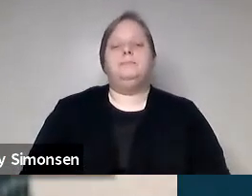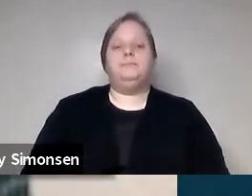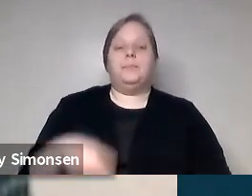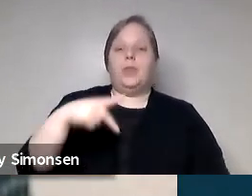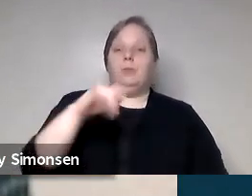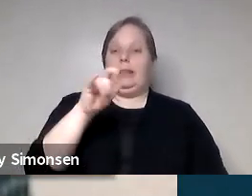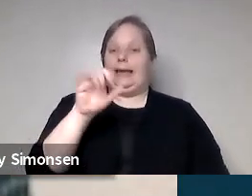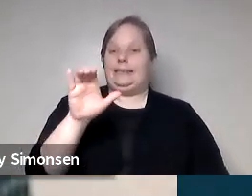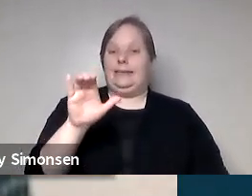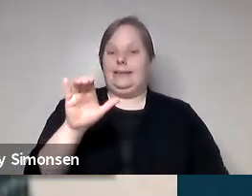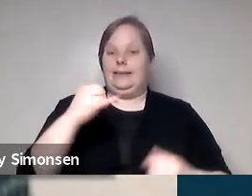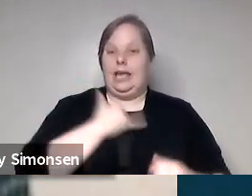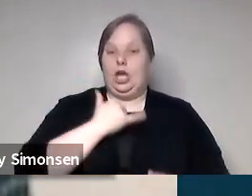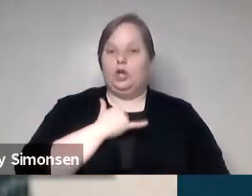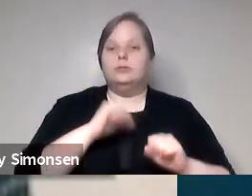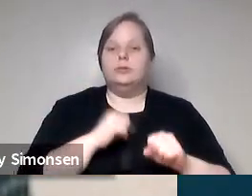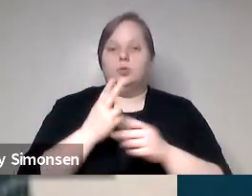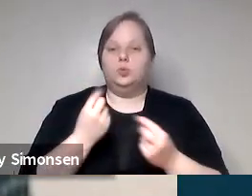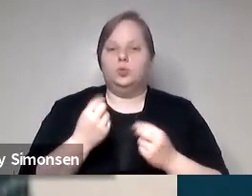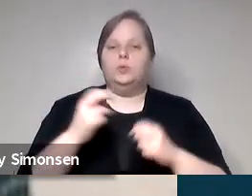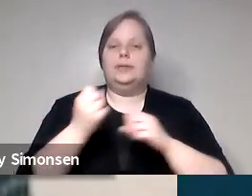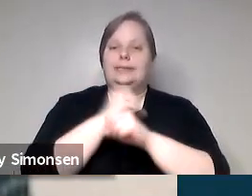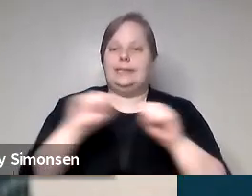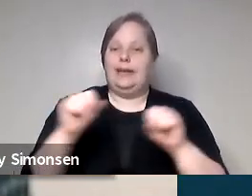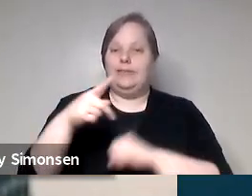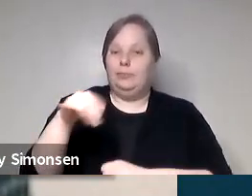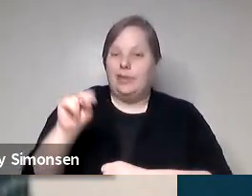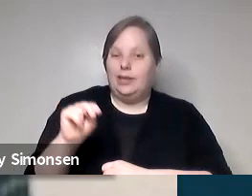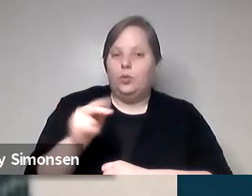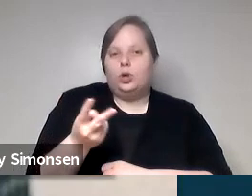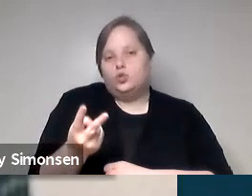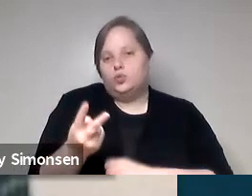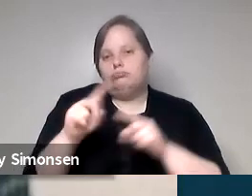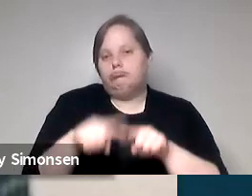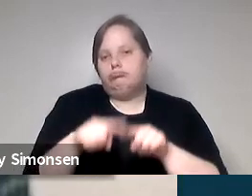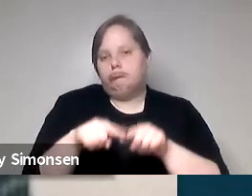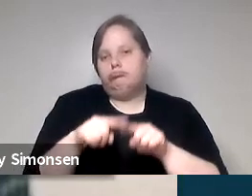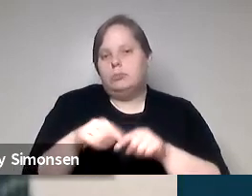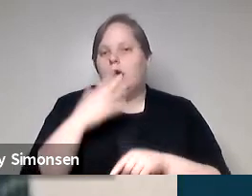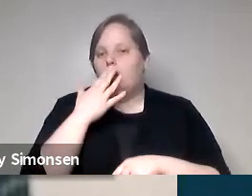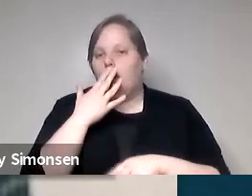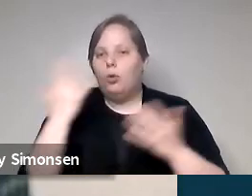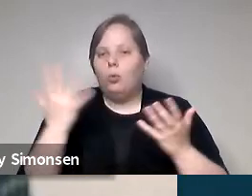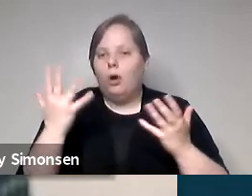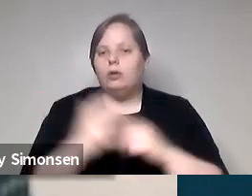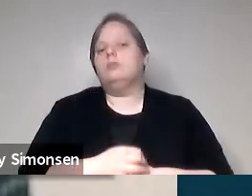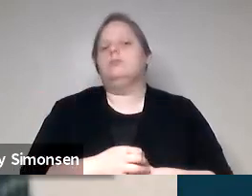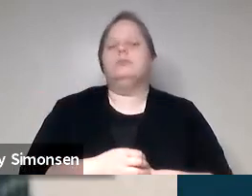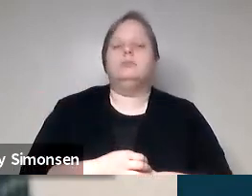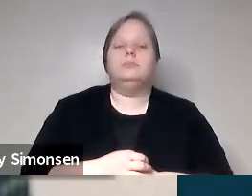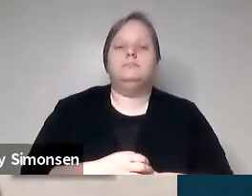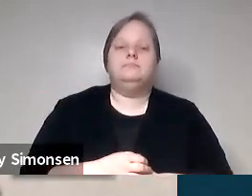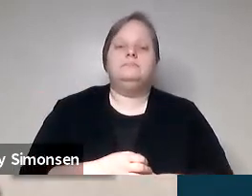can simply put a safety pin or two, depending on what color combination that you would